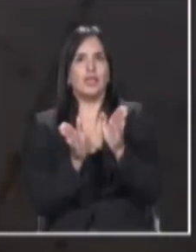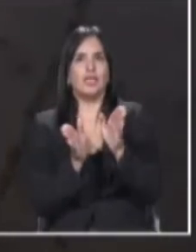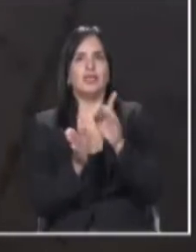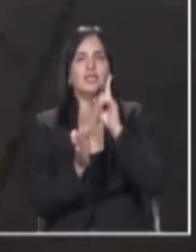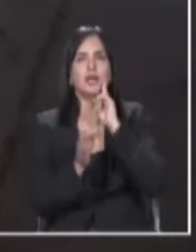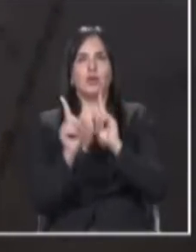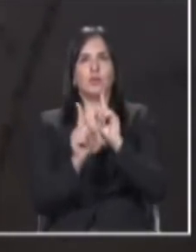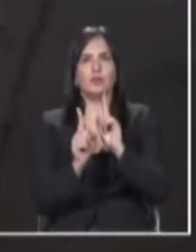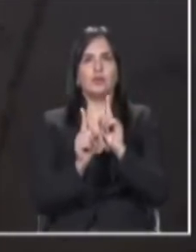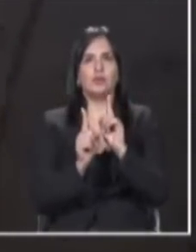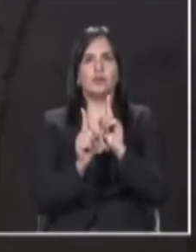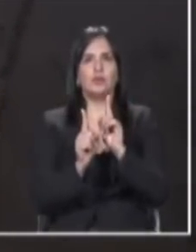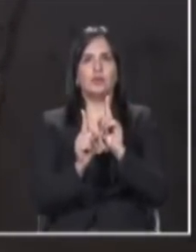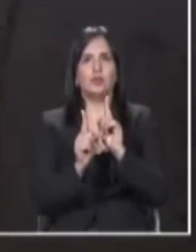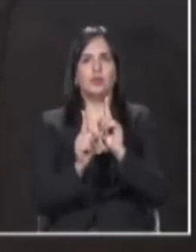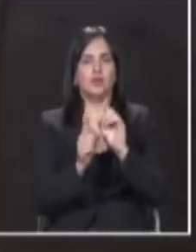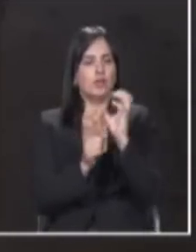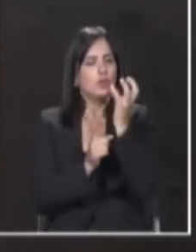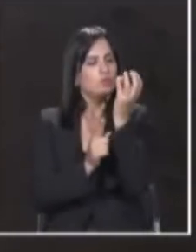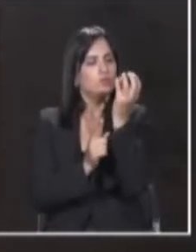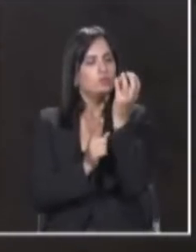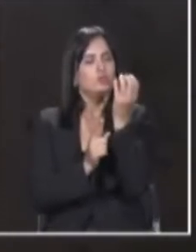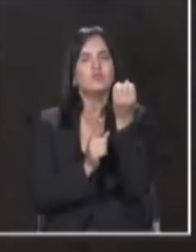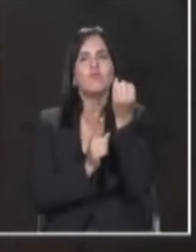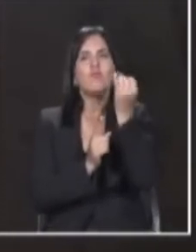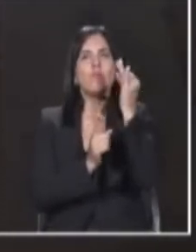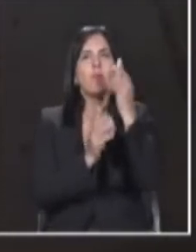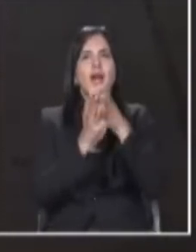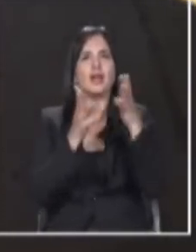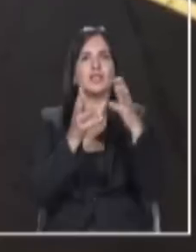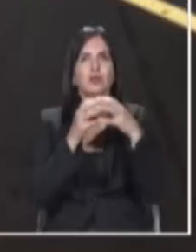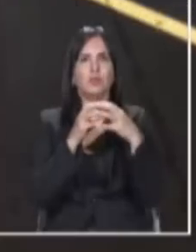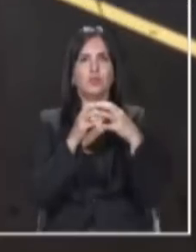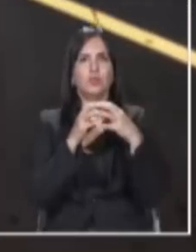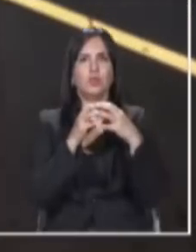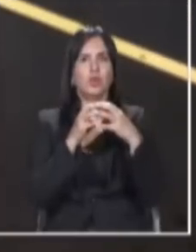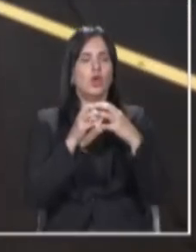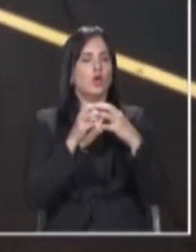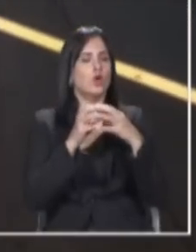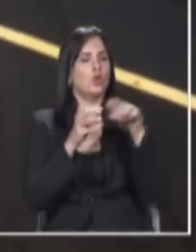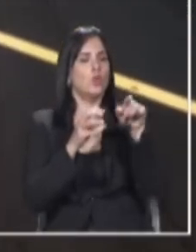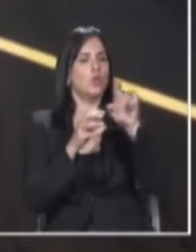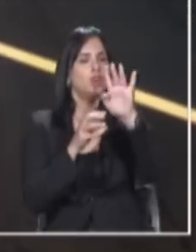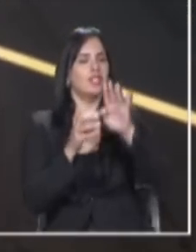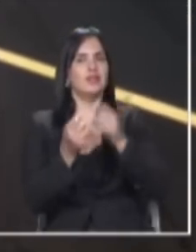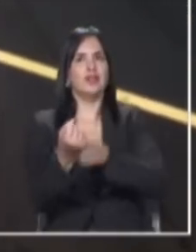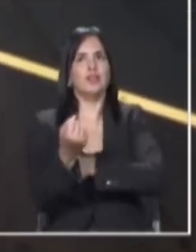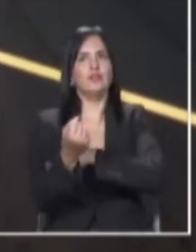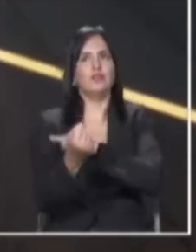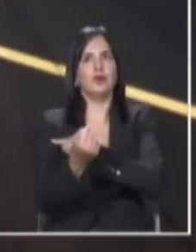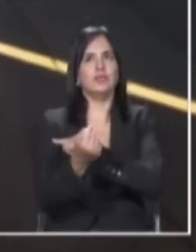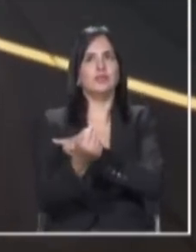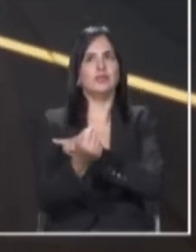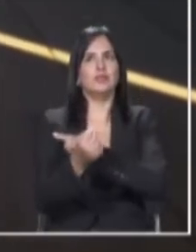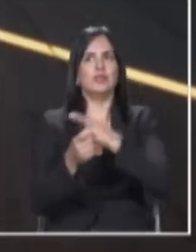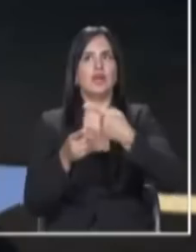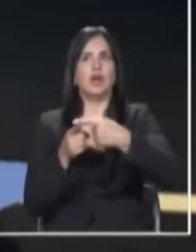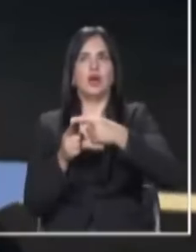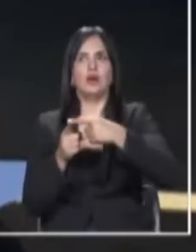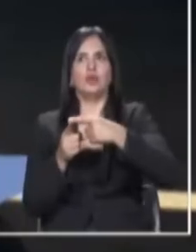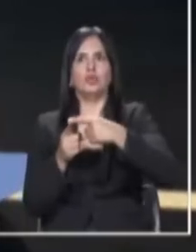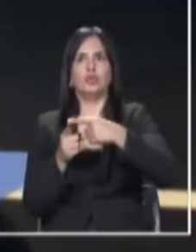Great Value such as the biggest diamond in the world generates an attribute of strength that plays the others at a lower